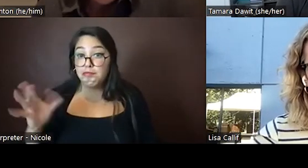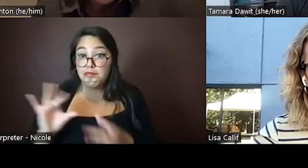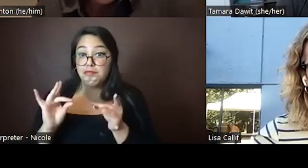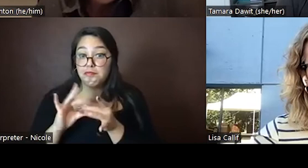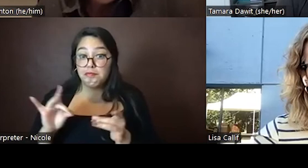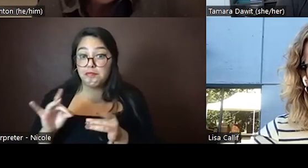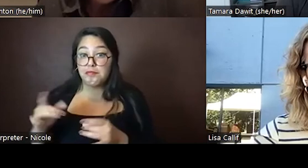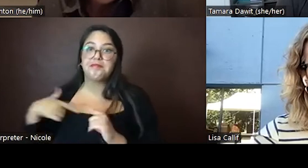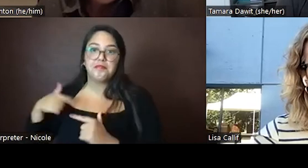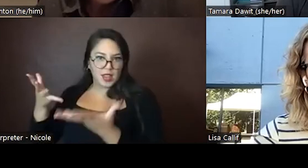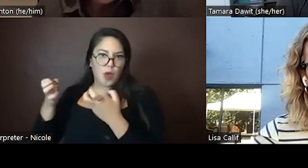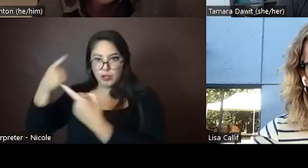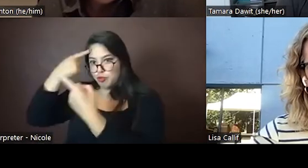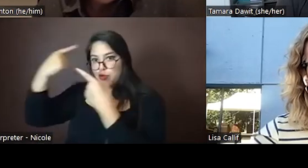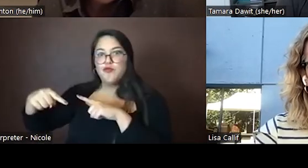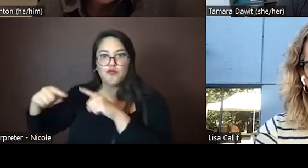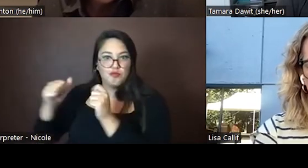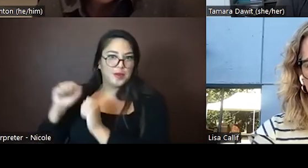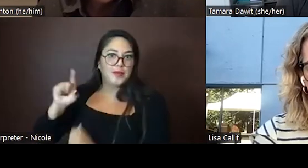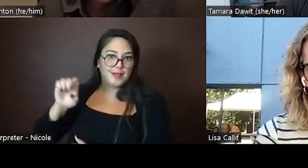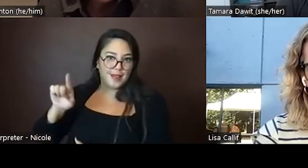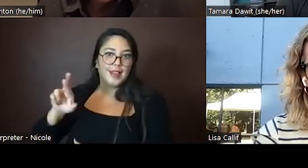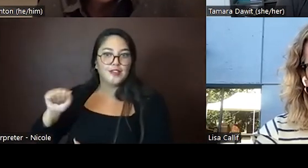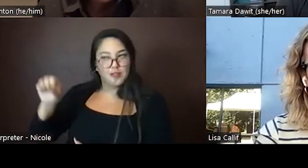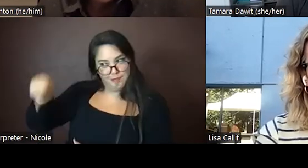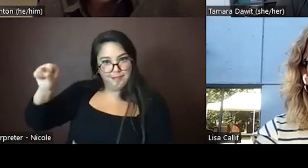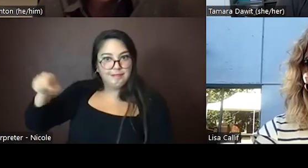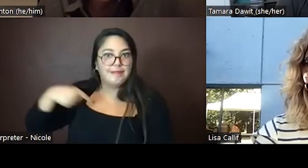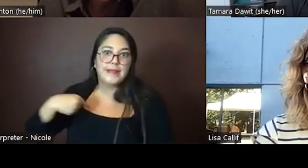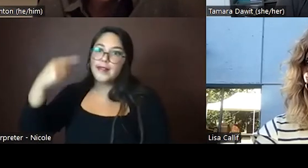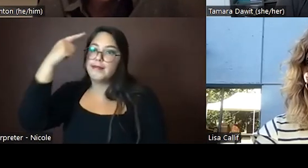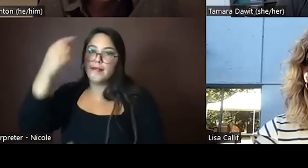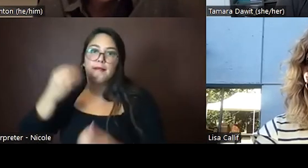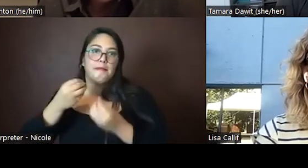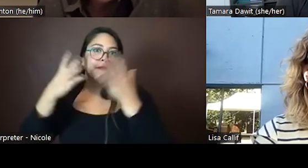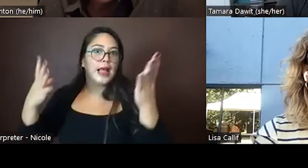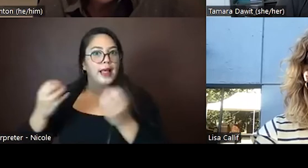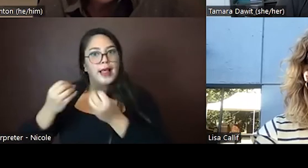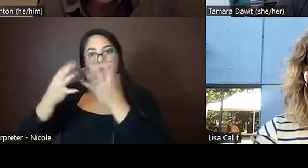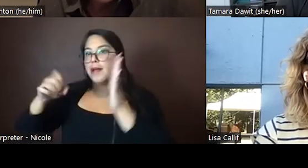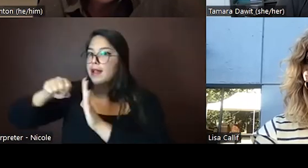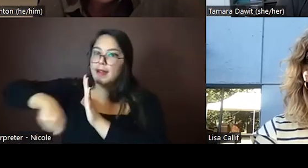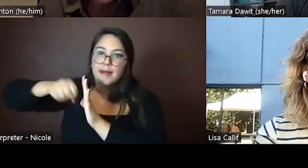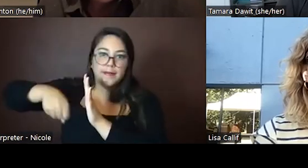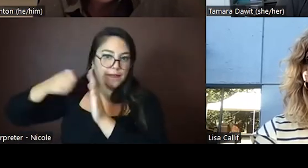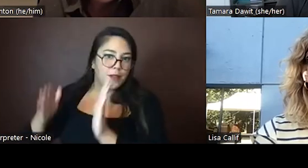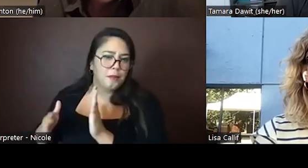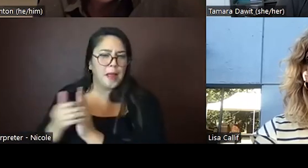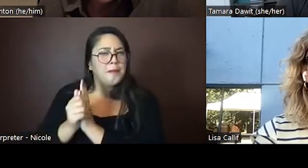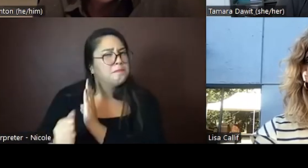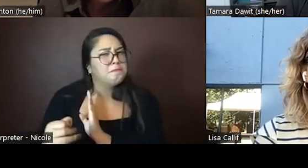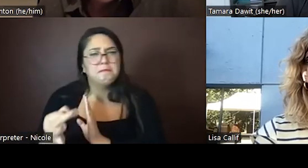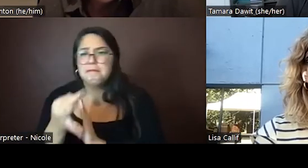Ezra. I do think a lot of filmmakers, extremely talented, experienced filmmakers, are